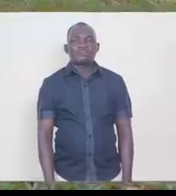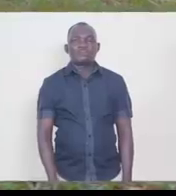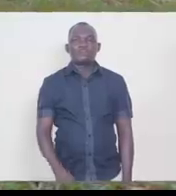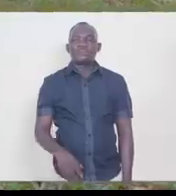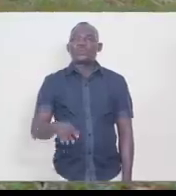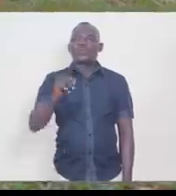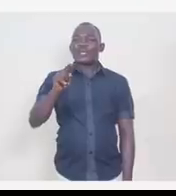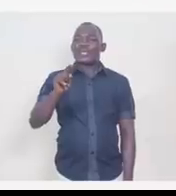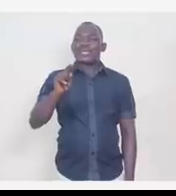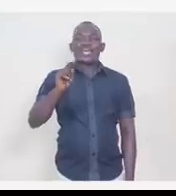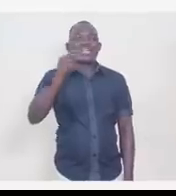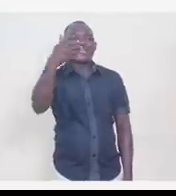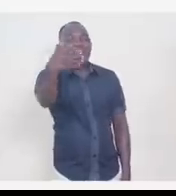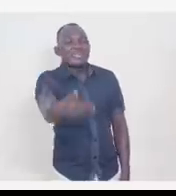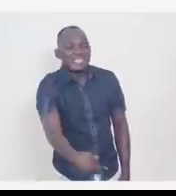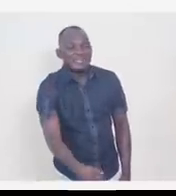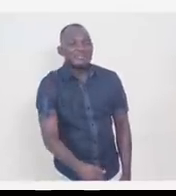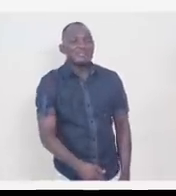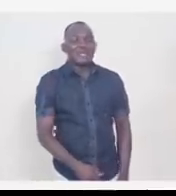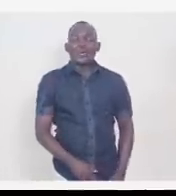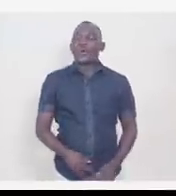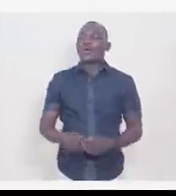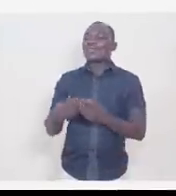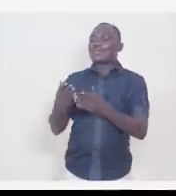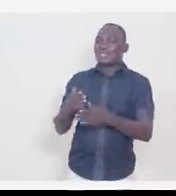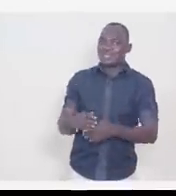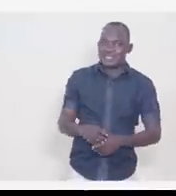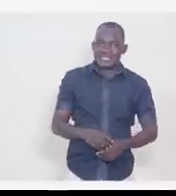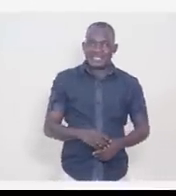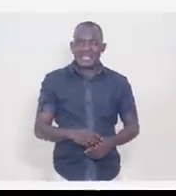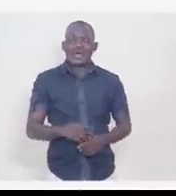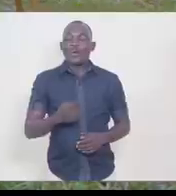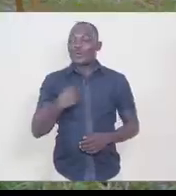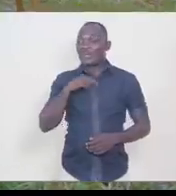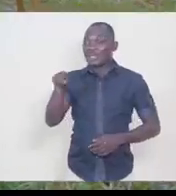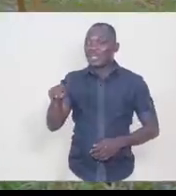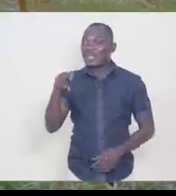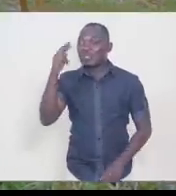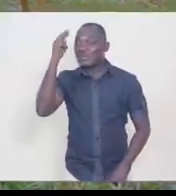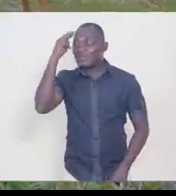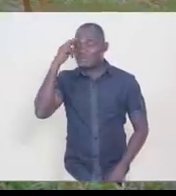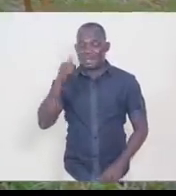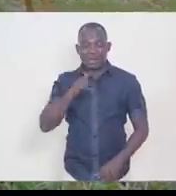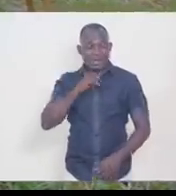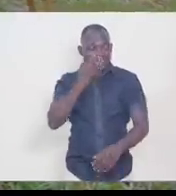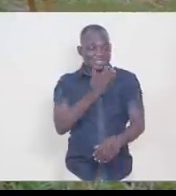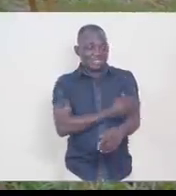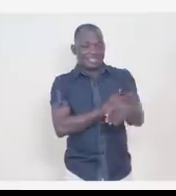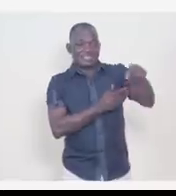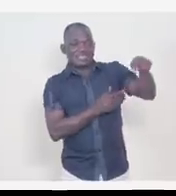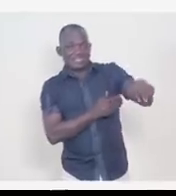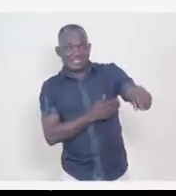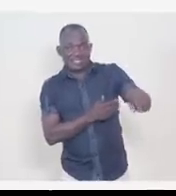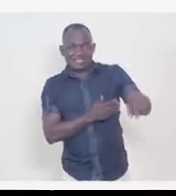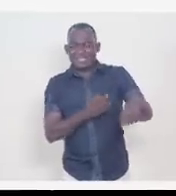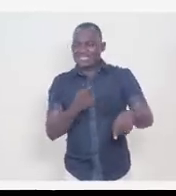Again, you are welcome. Thank you. Thank you. You know why we are here? My son here, David,